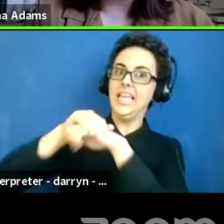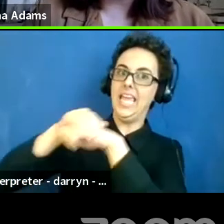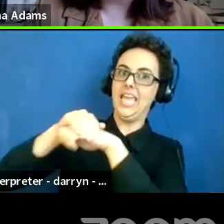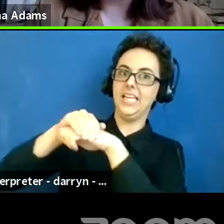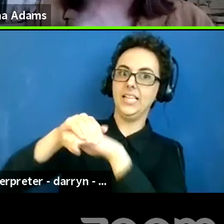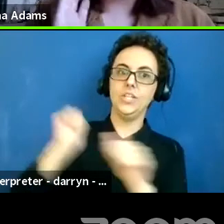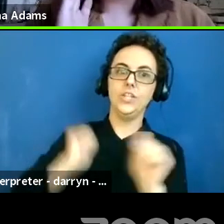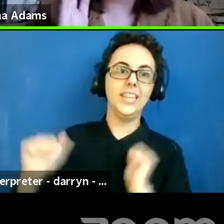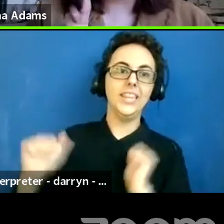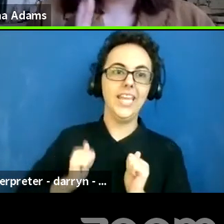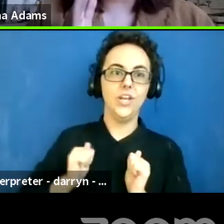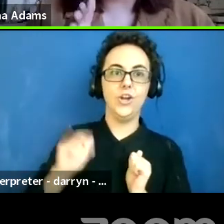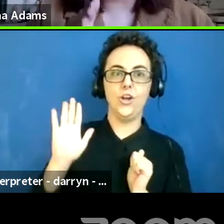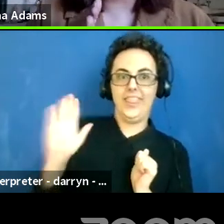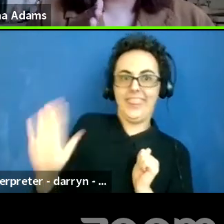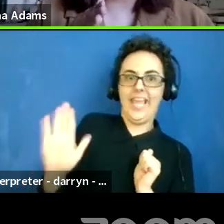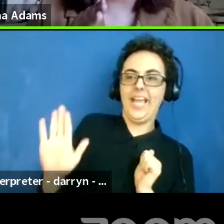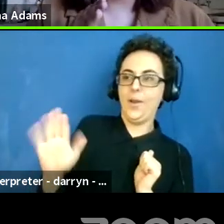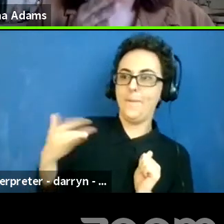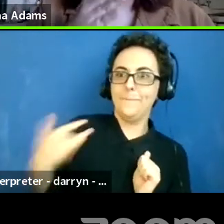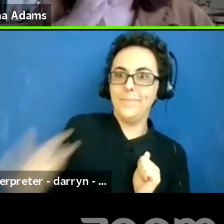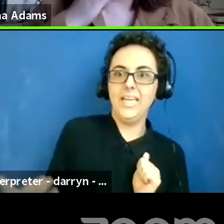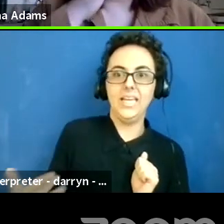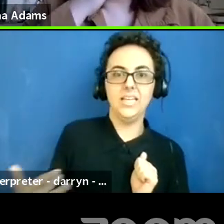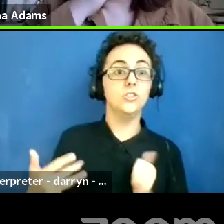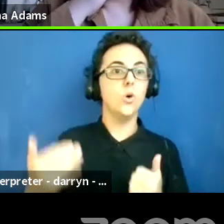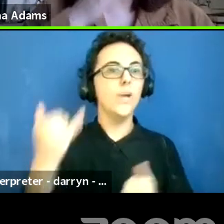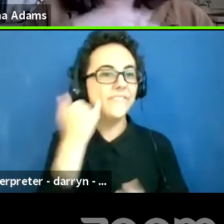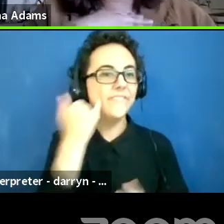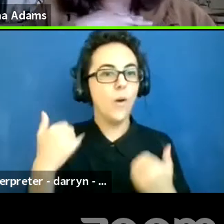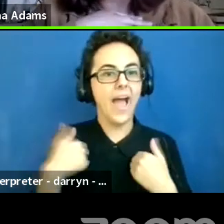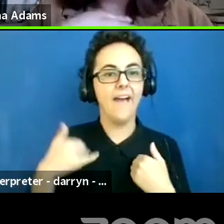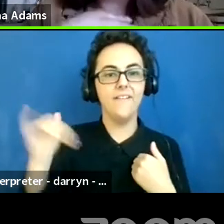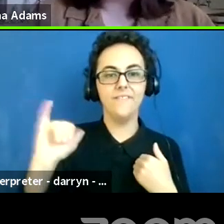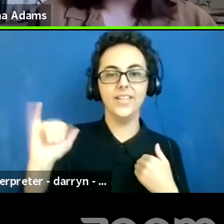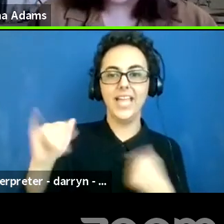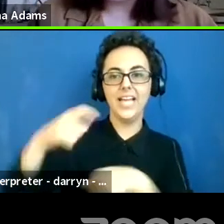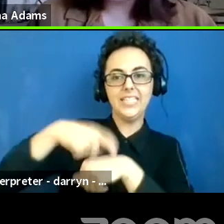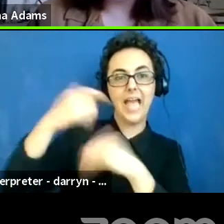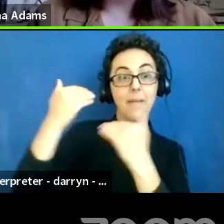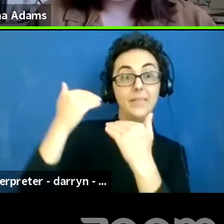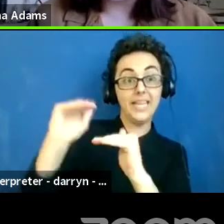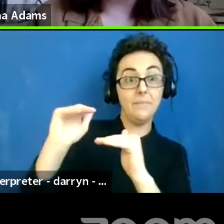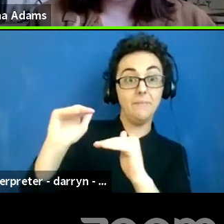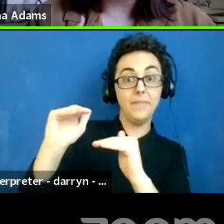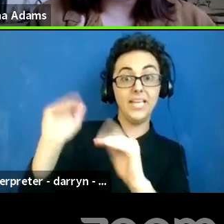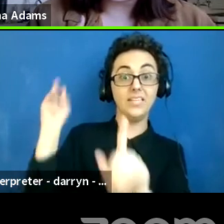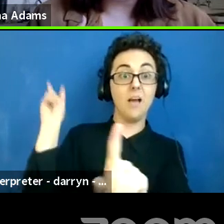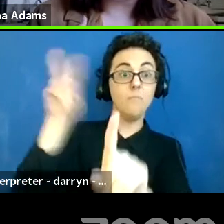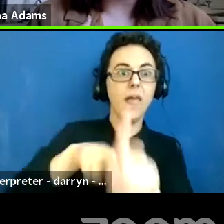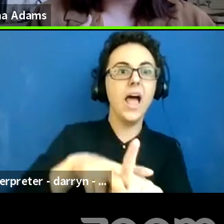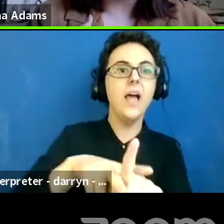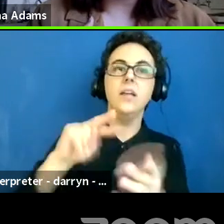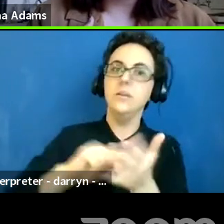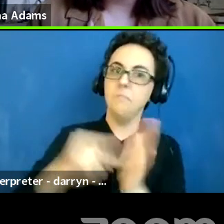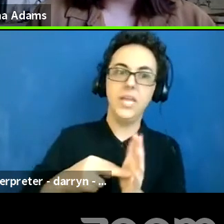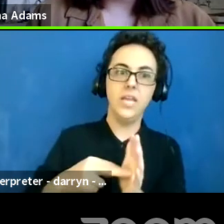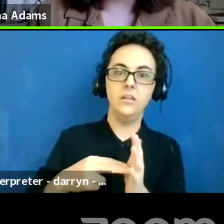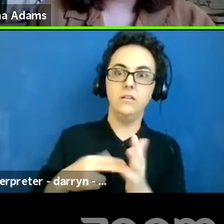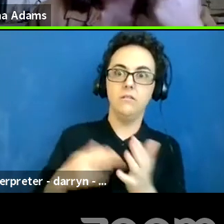like a timeline put on these people, it always ends up coming out rushed, because people, they want to